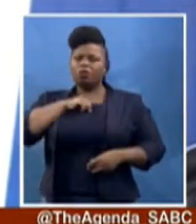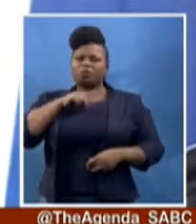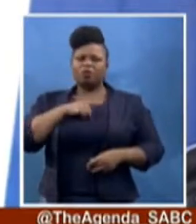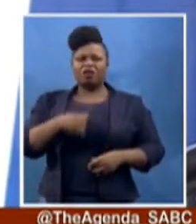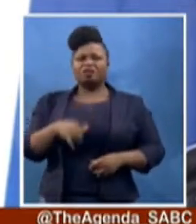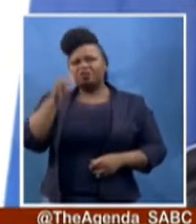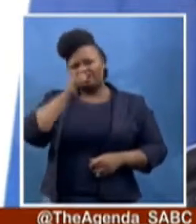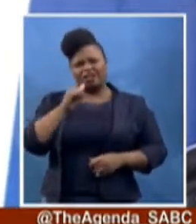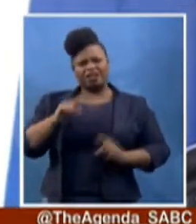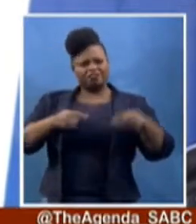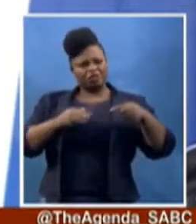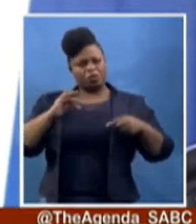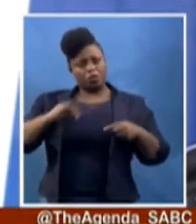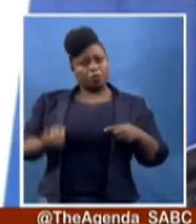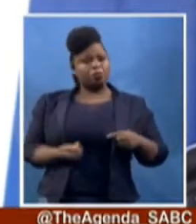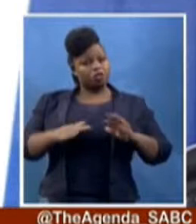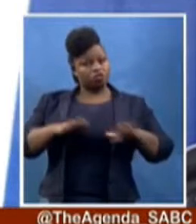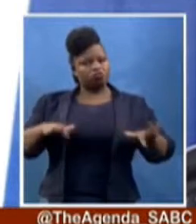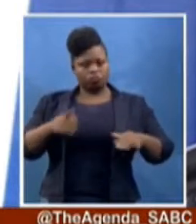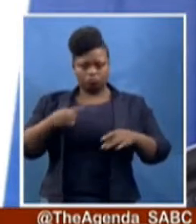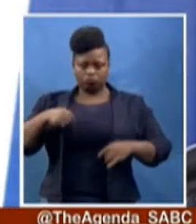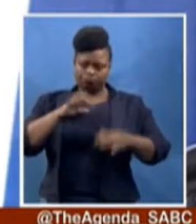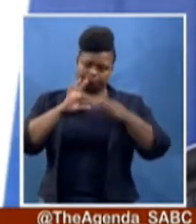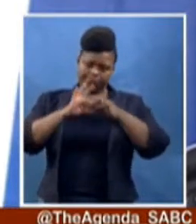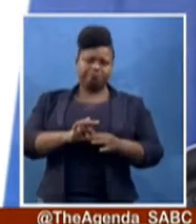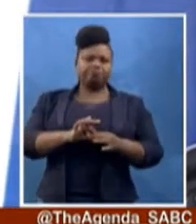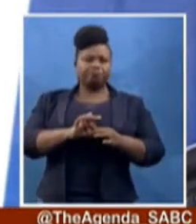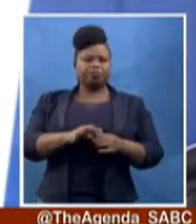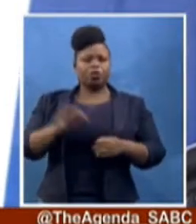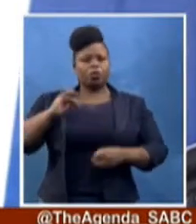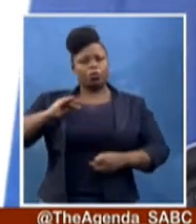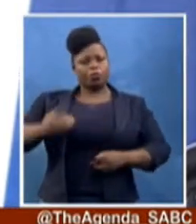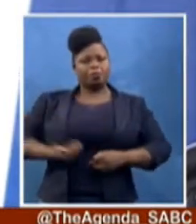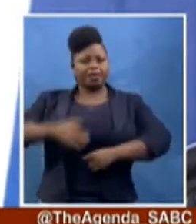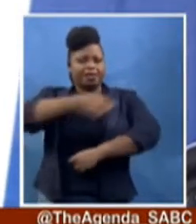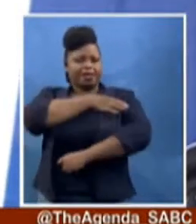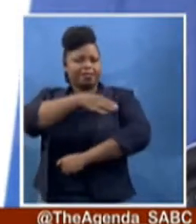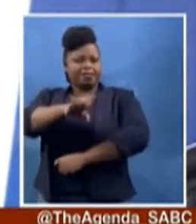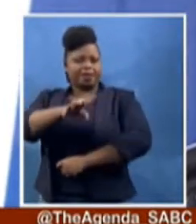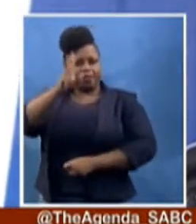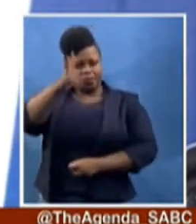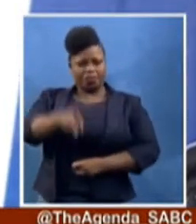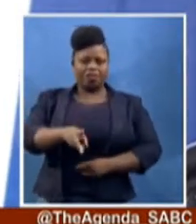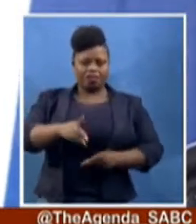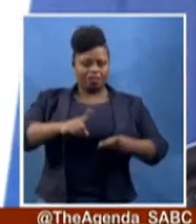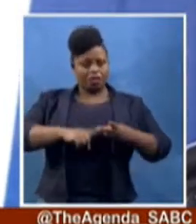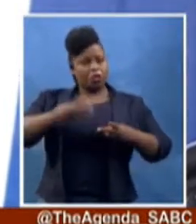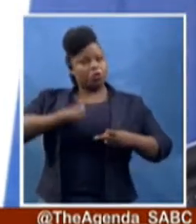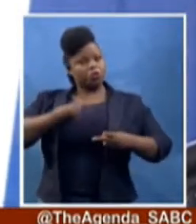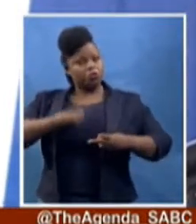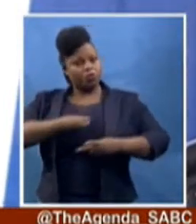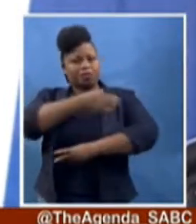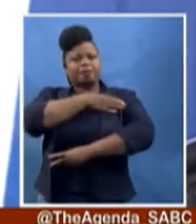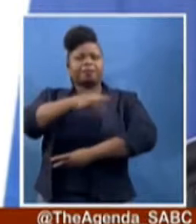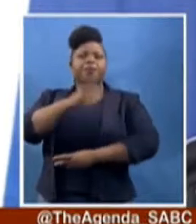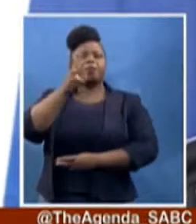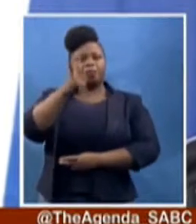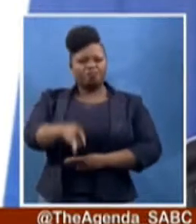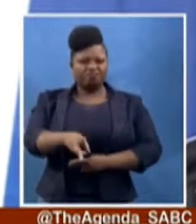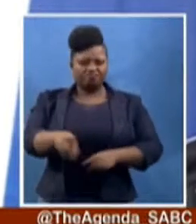the empowerment of women and youth, and we are totally committed to ending